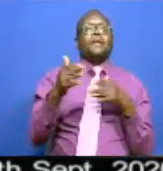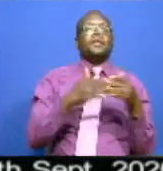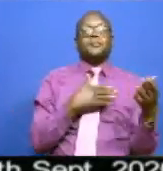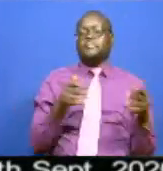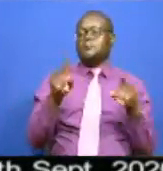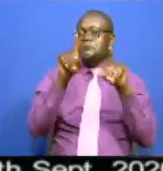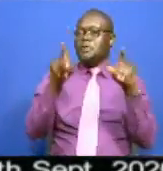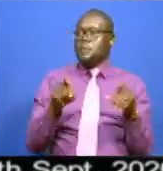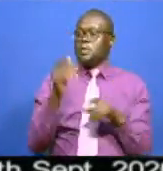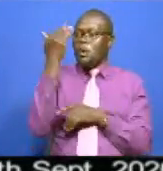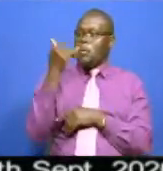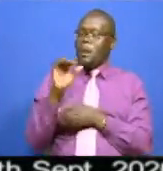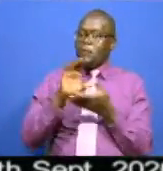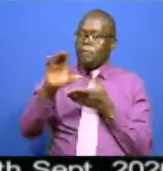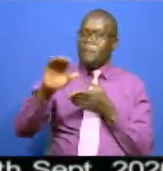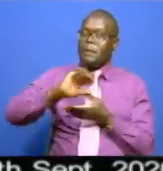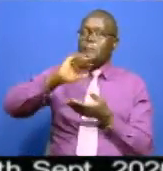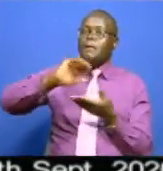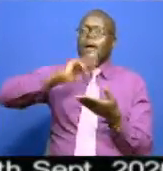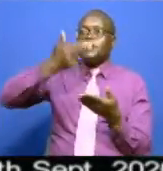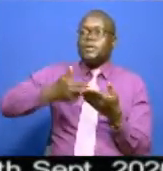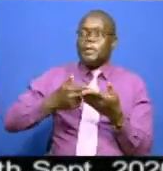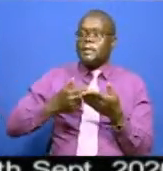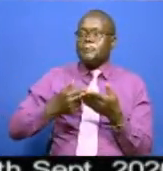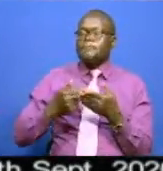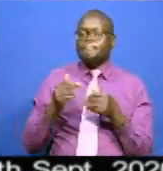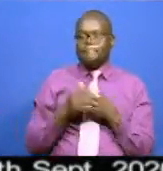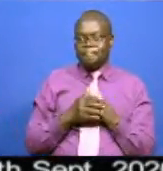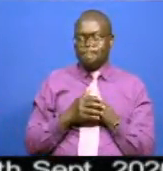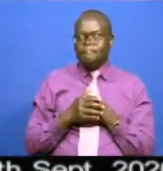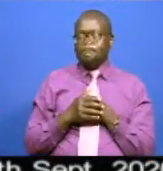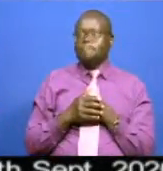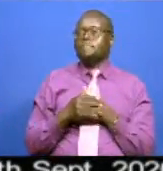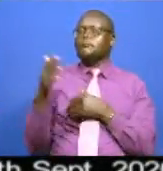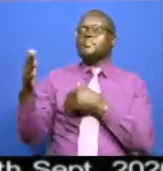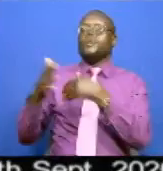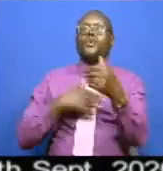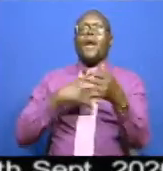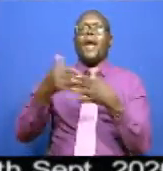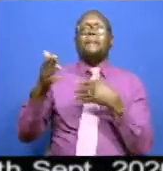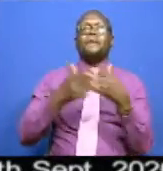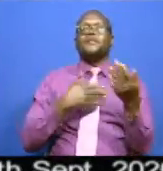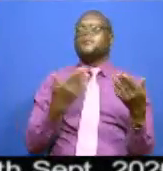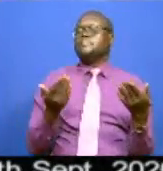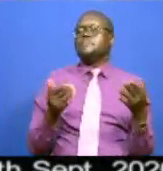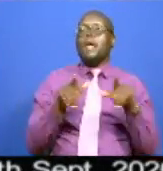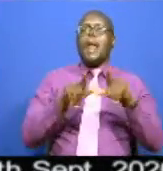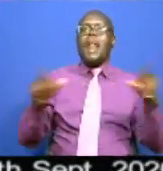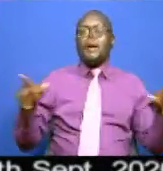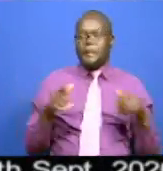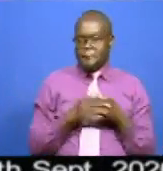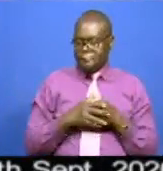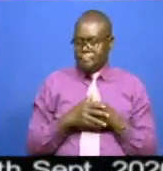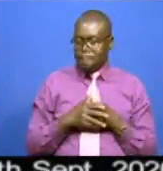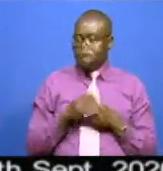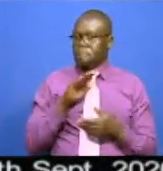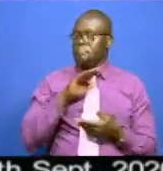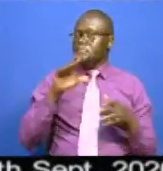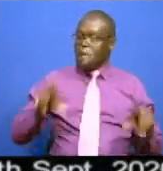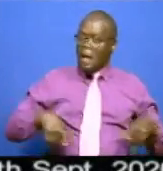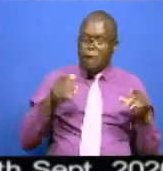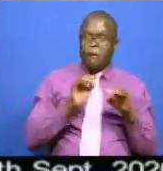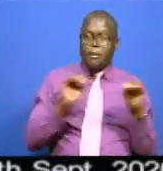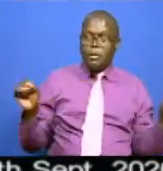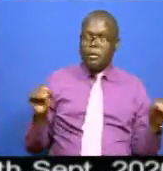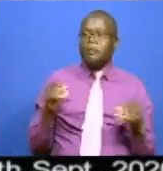question is, why do we allocate resources to empty, expansive land where no one is residing? I